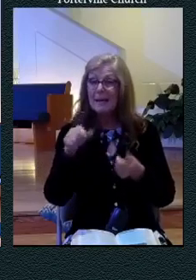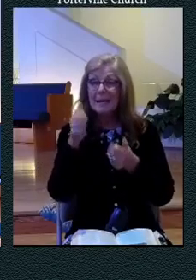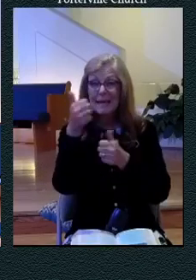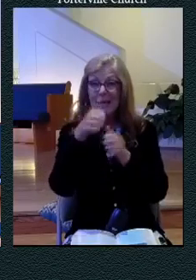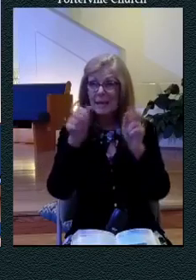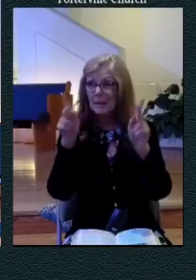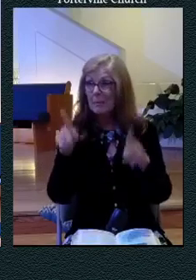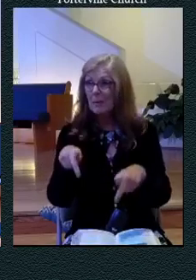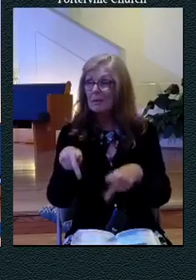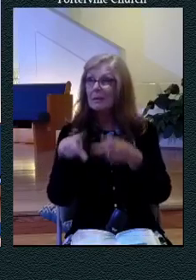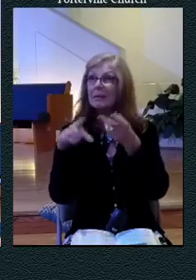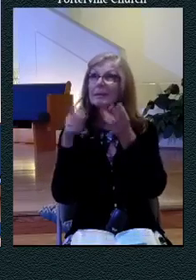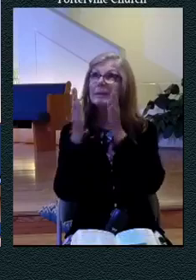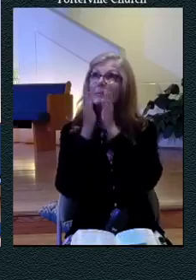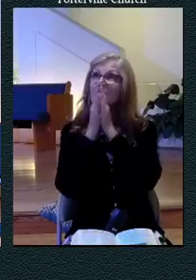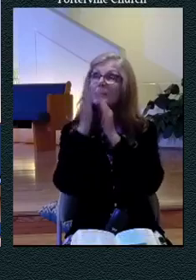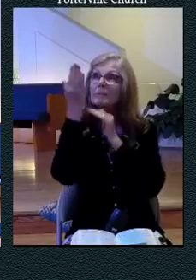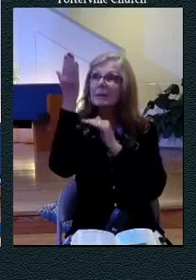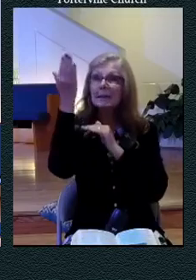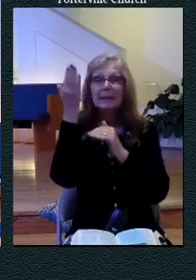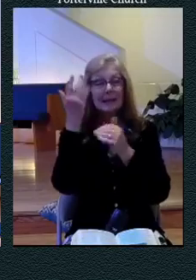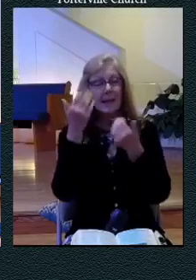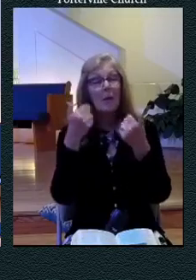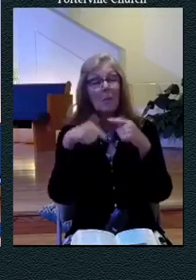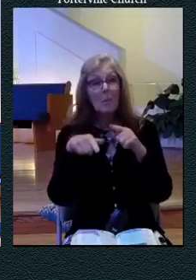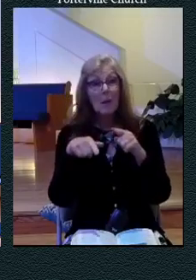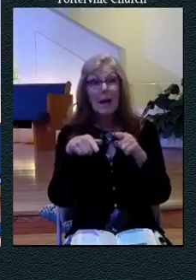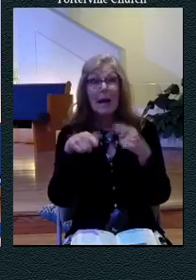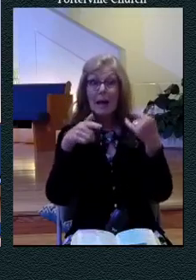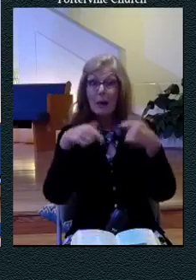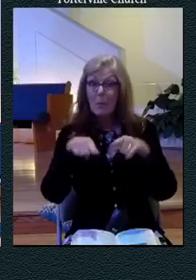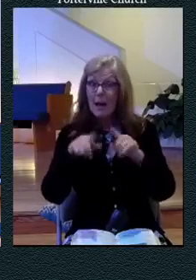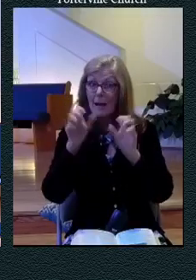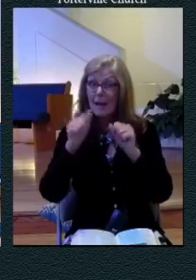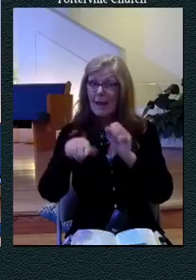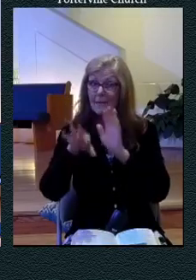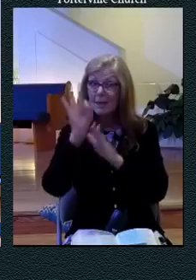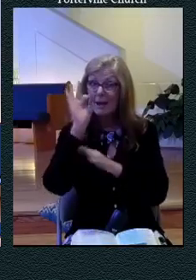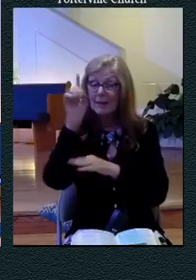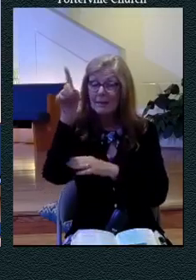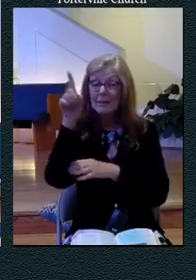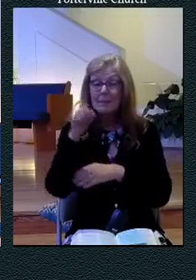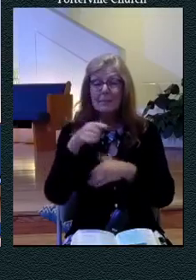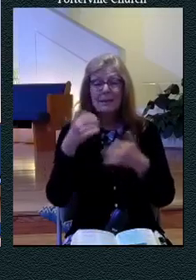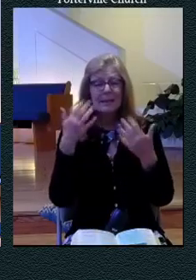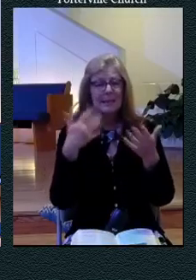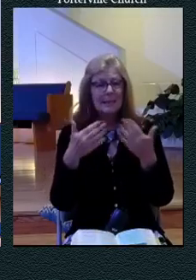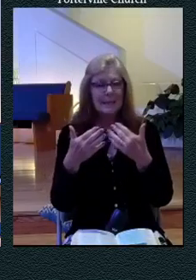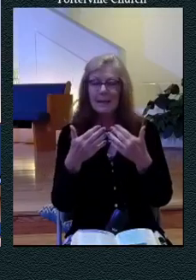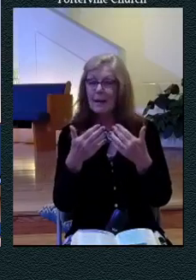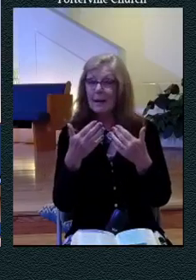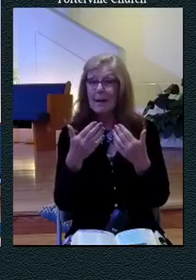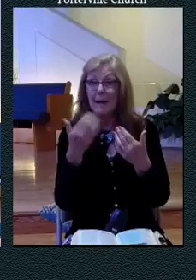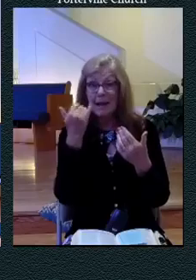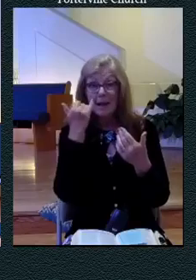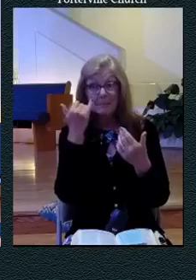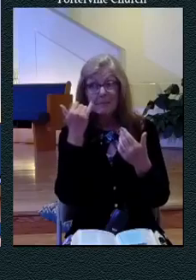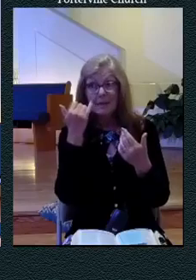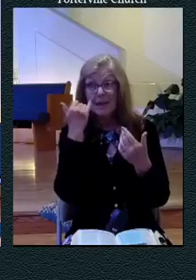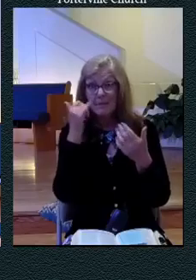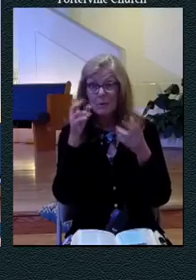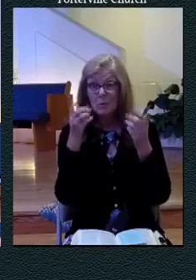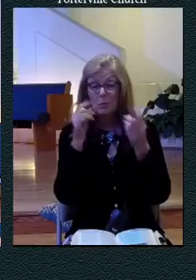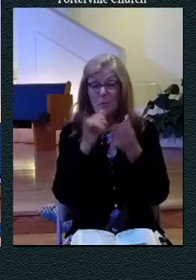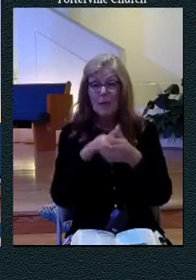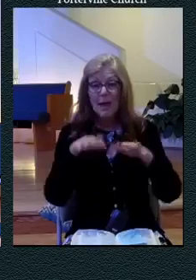you in a time when you may be found. Certainly in a flood of great waters they will not reach him. You are